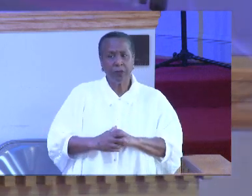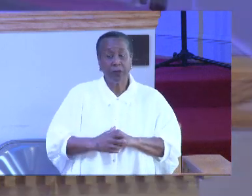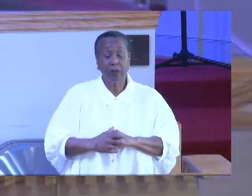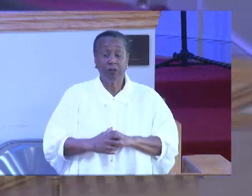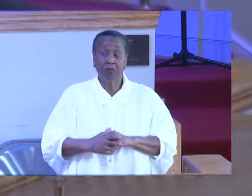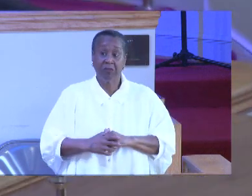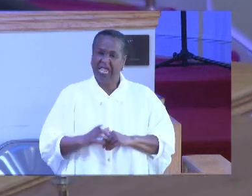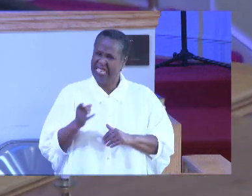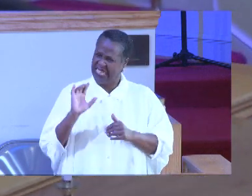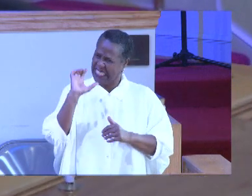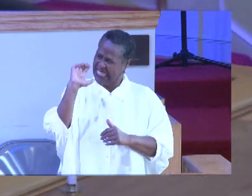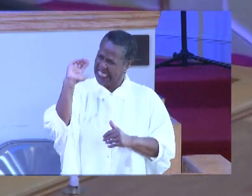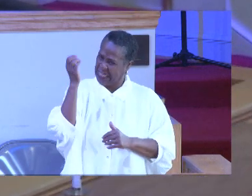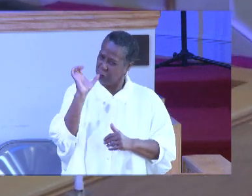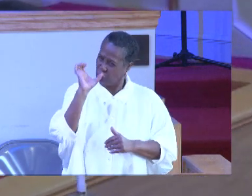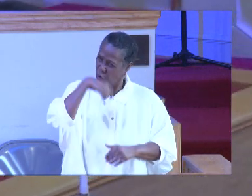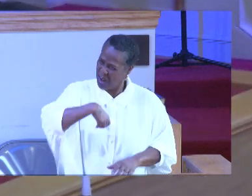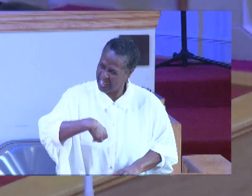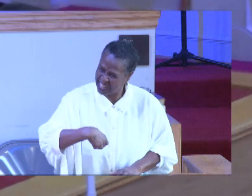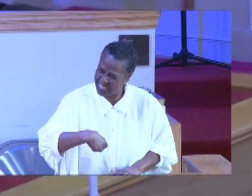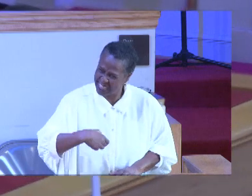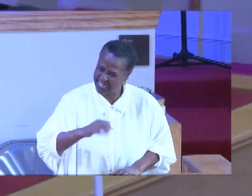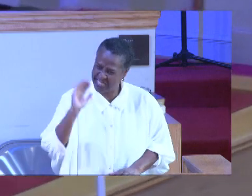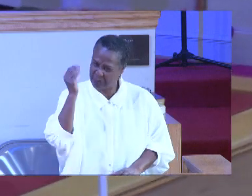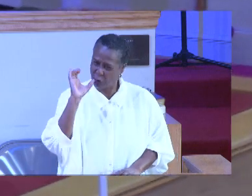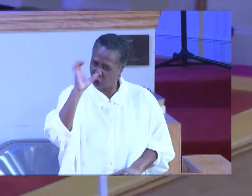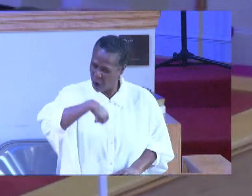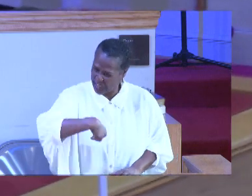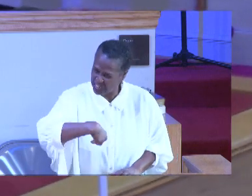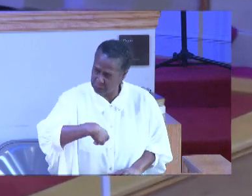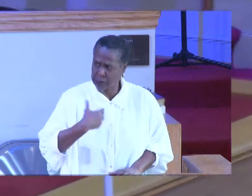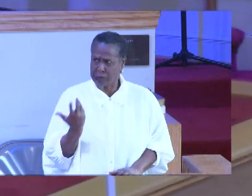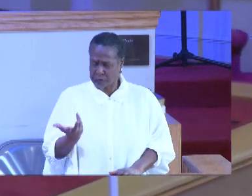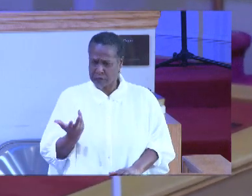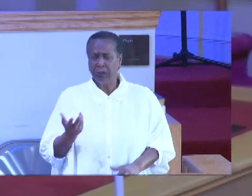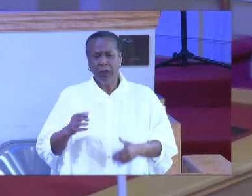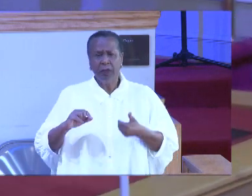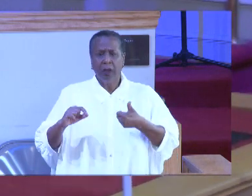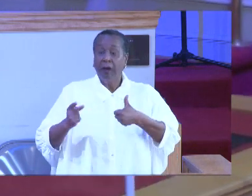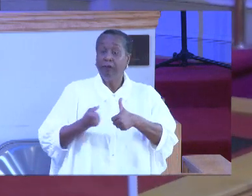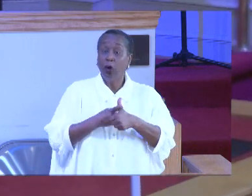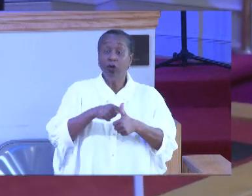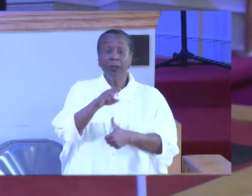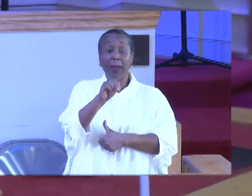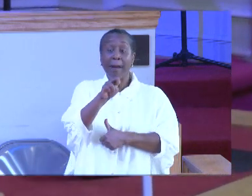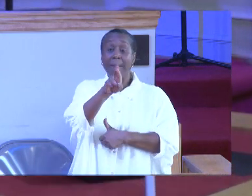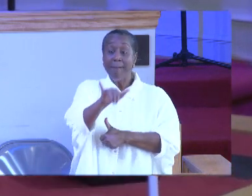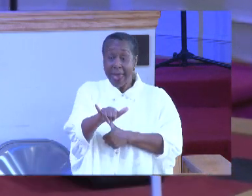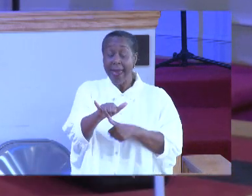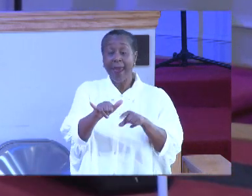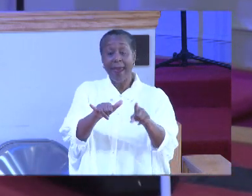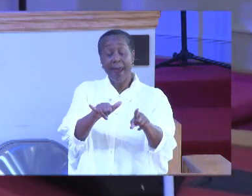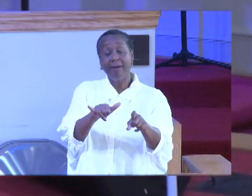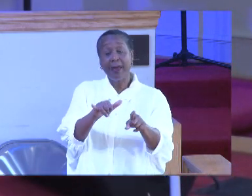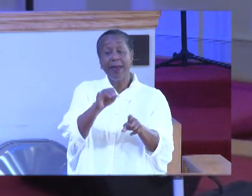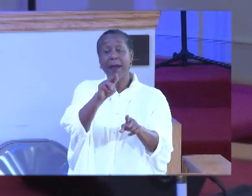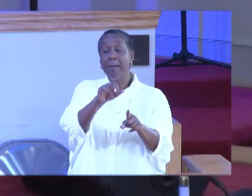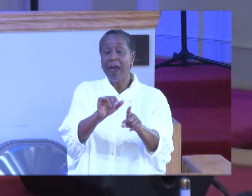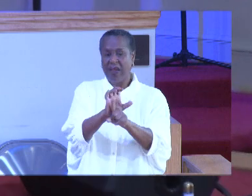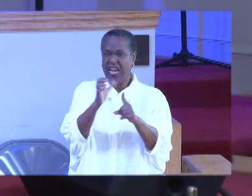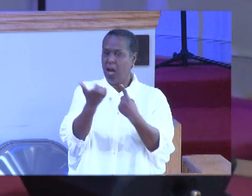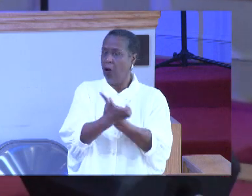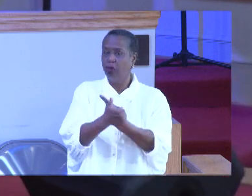Seems strange. First of all, because Mary, as a woman, by culture, should not